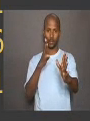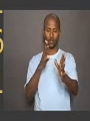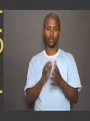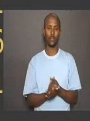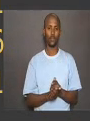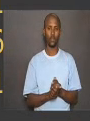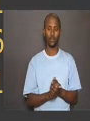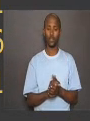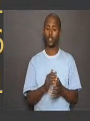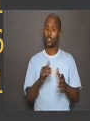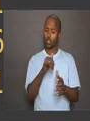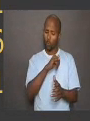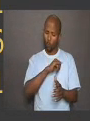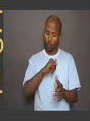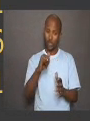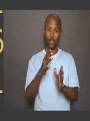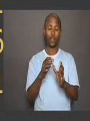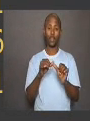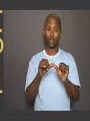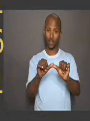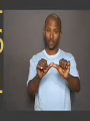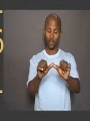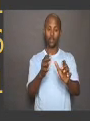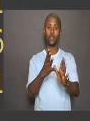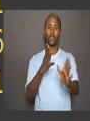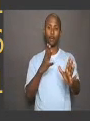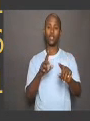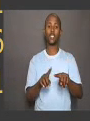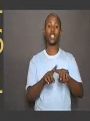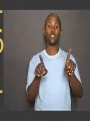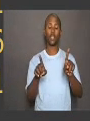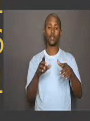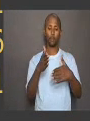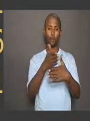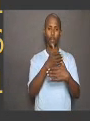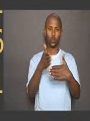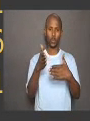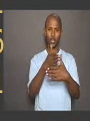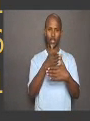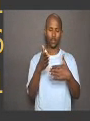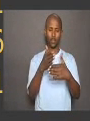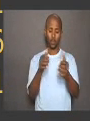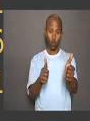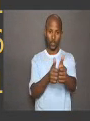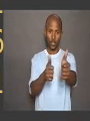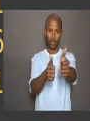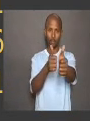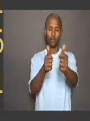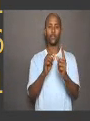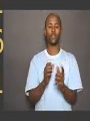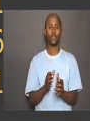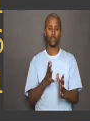The constant term is the difference between consecutive terms.